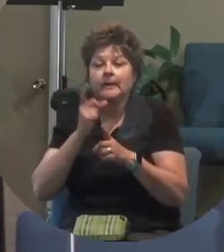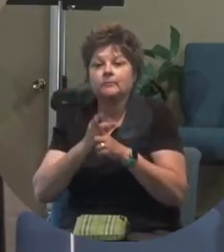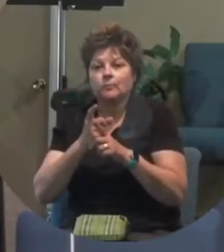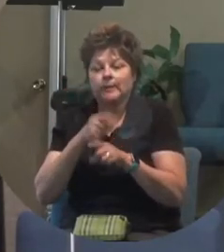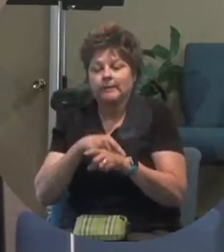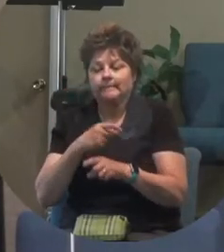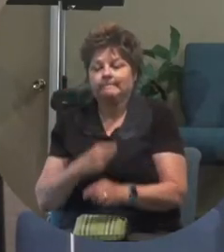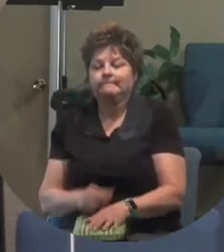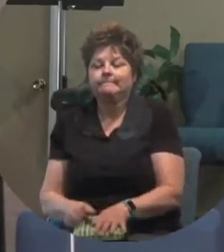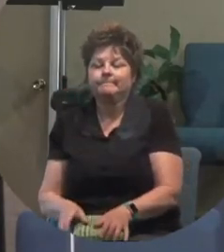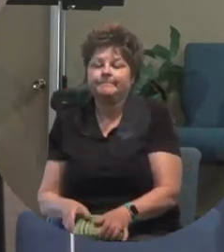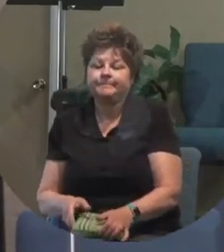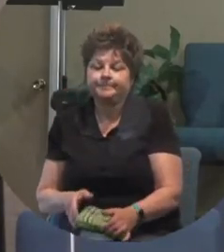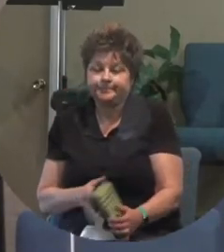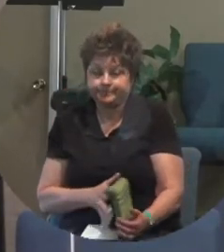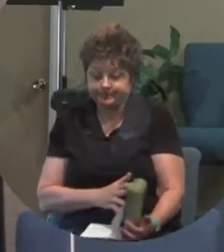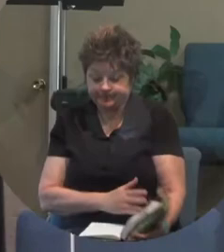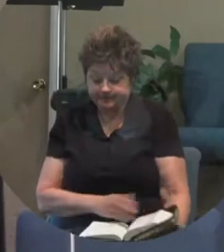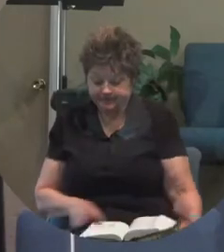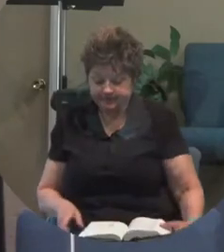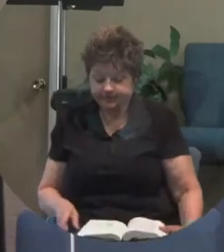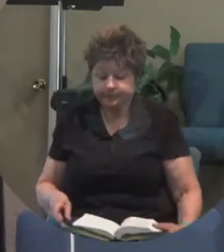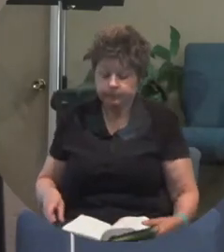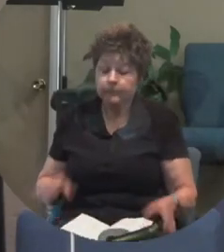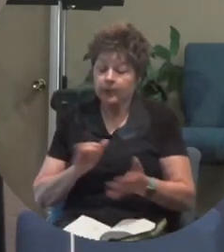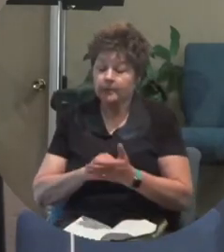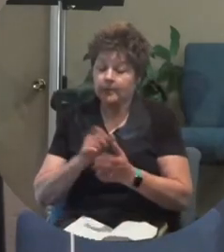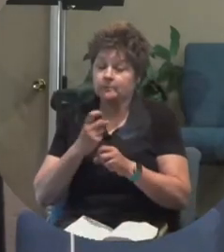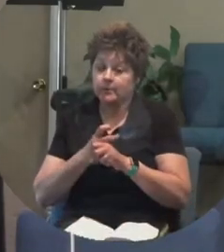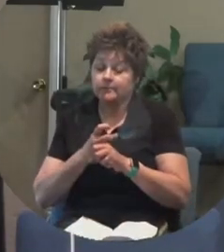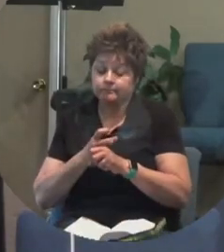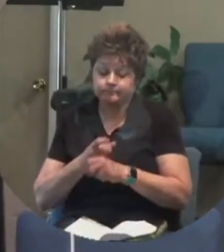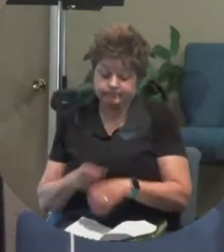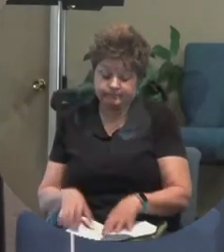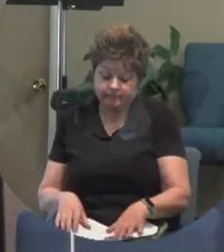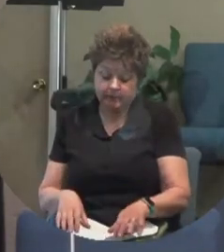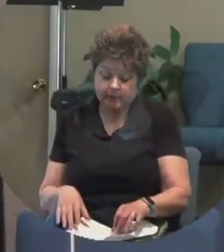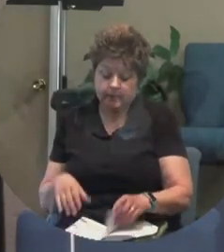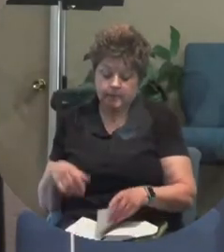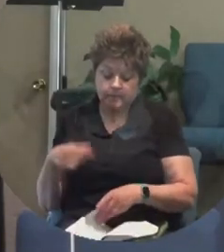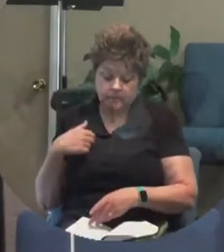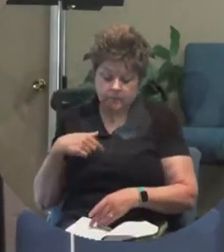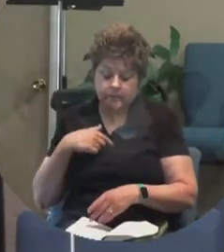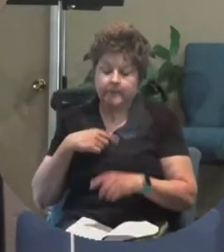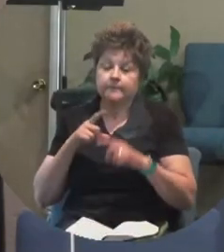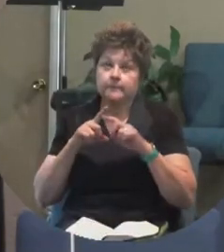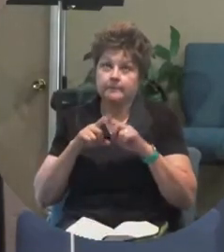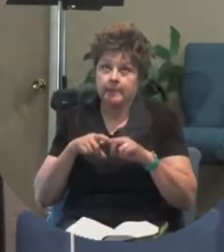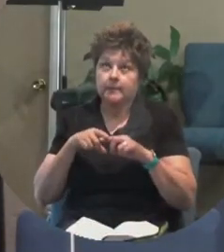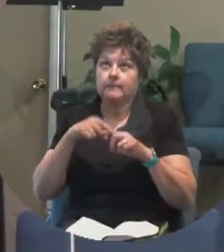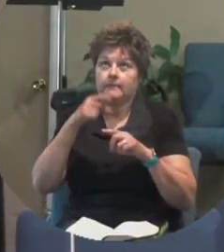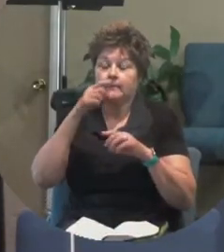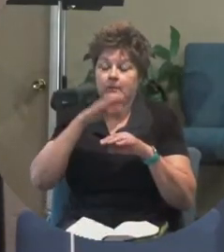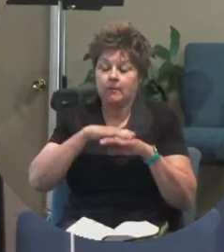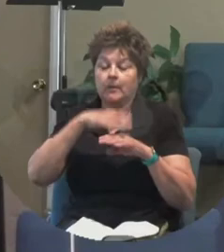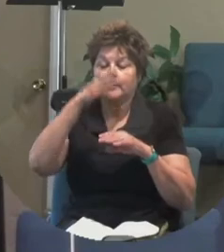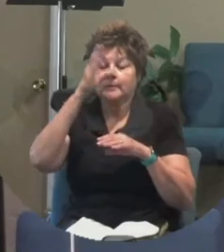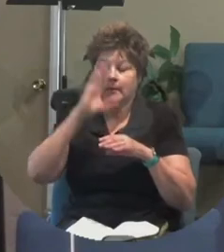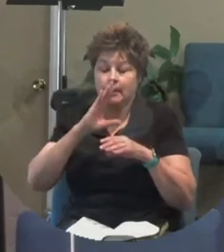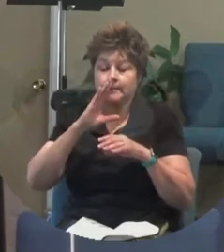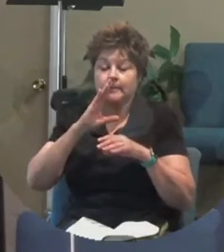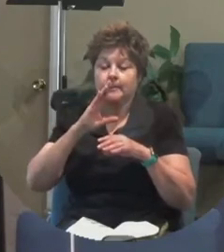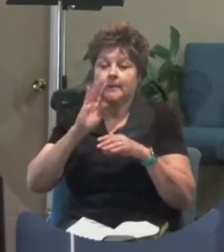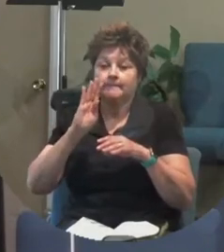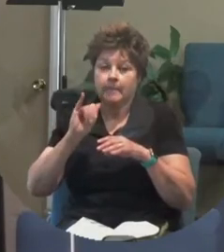time. And that's hard, because we have to lean on God by trusting in